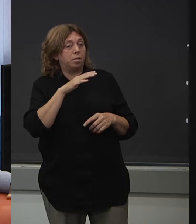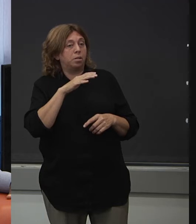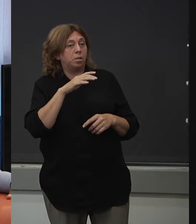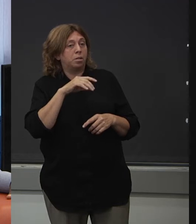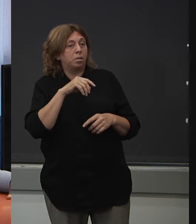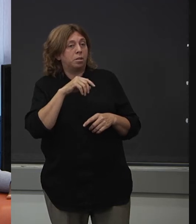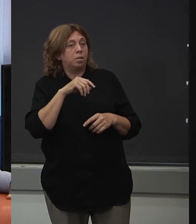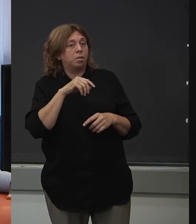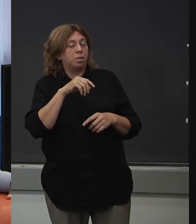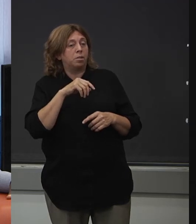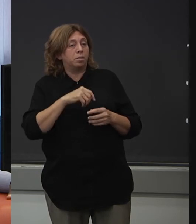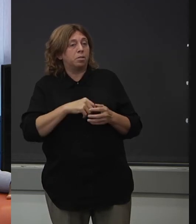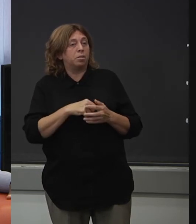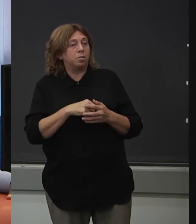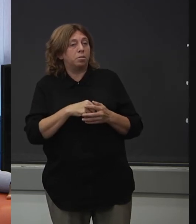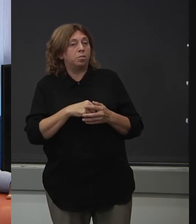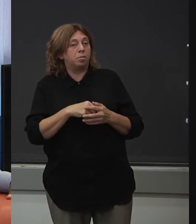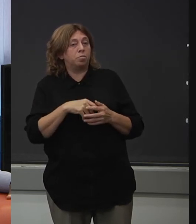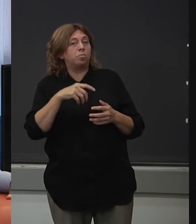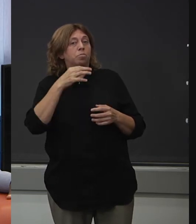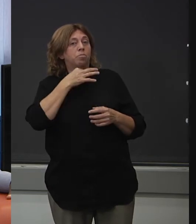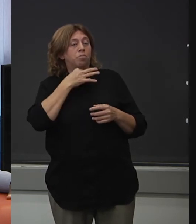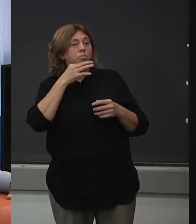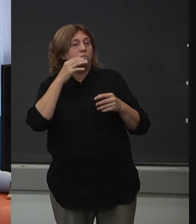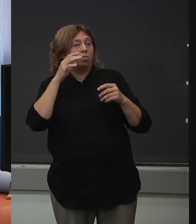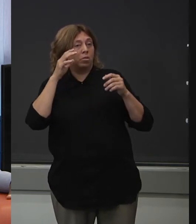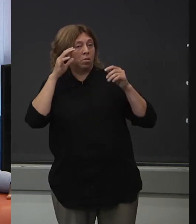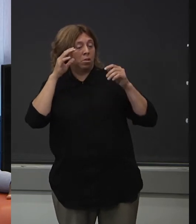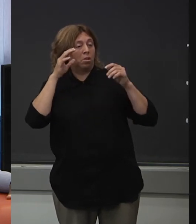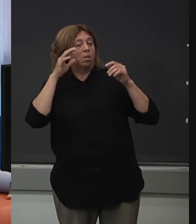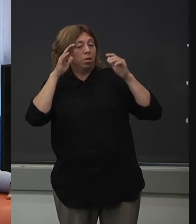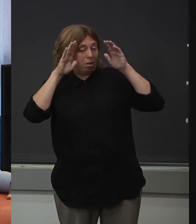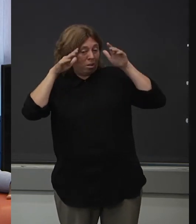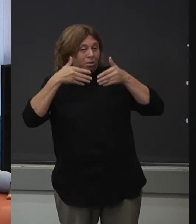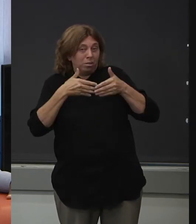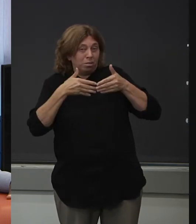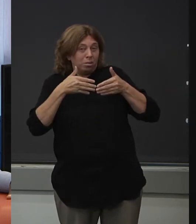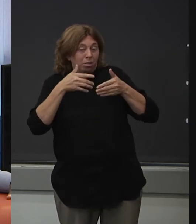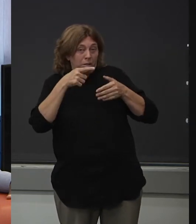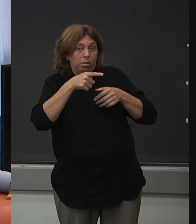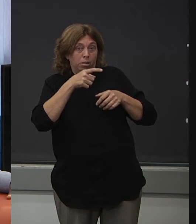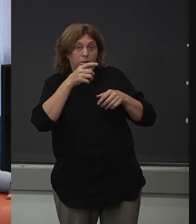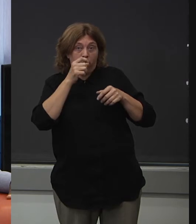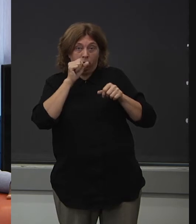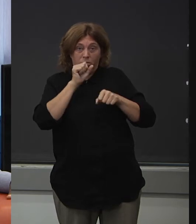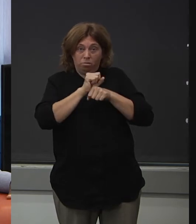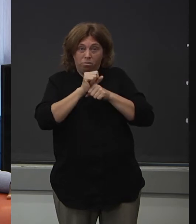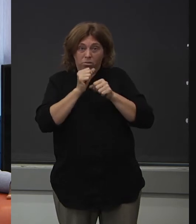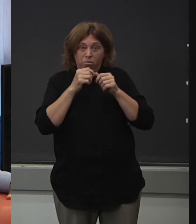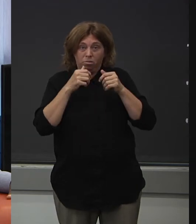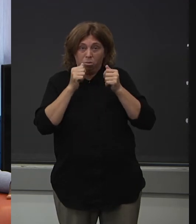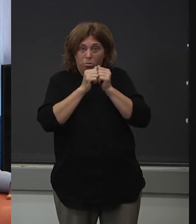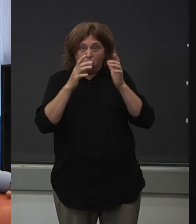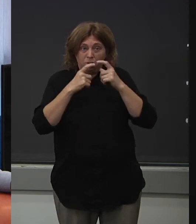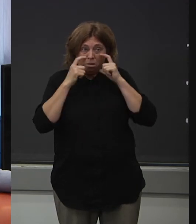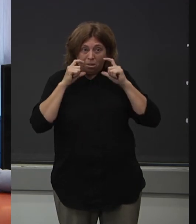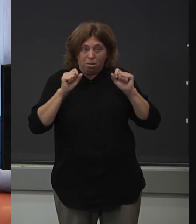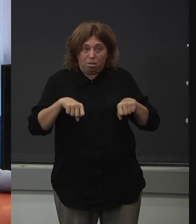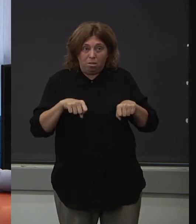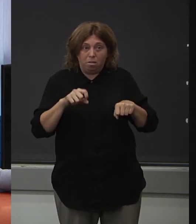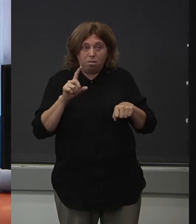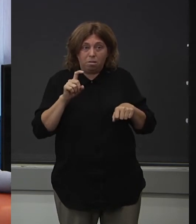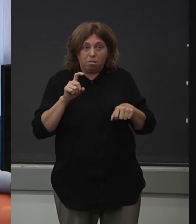That is a very good question, Tom. We have been talking about this for a while now as